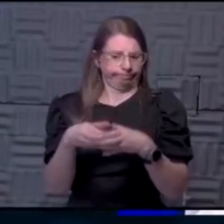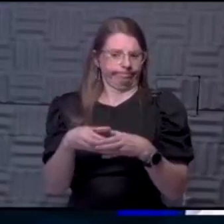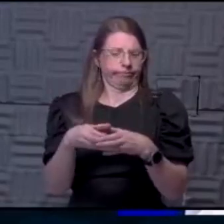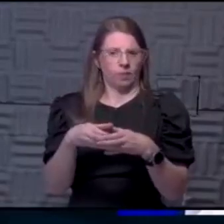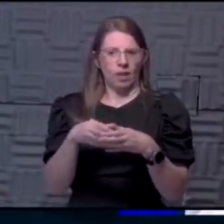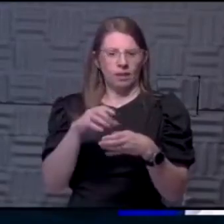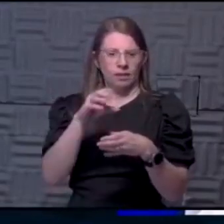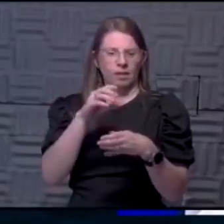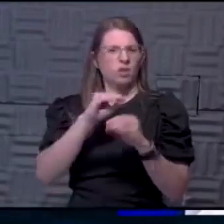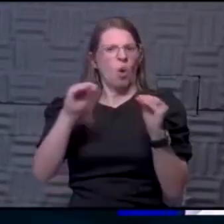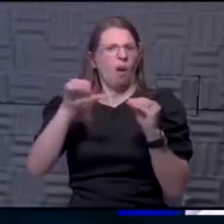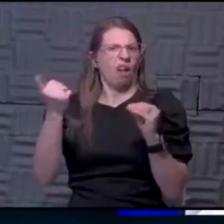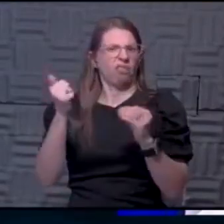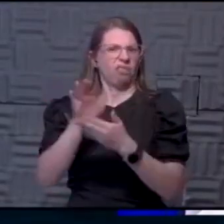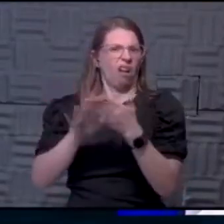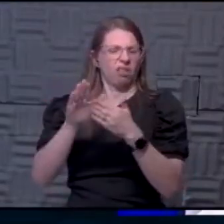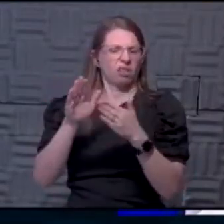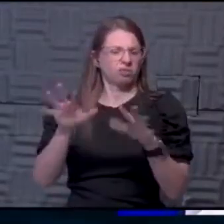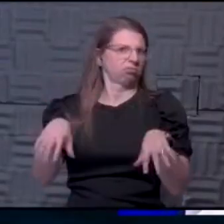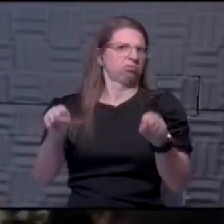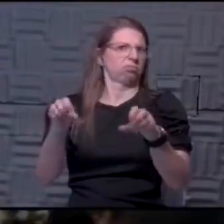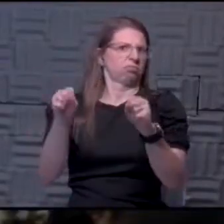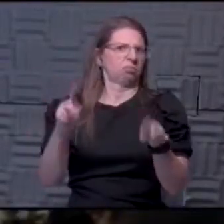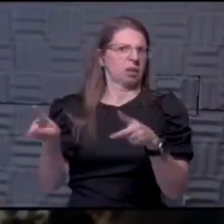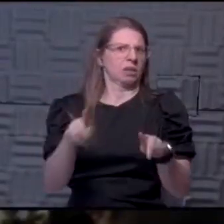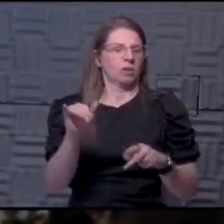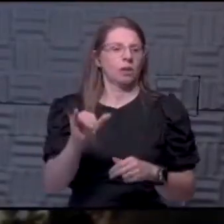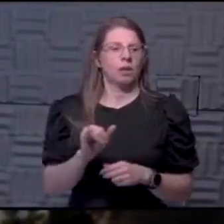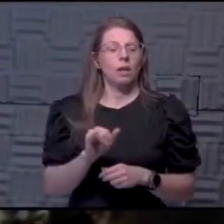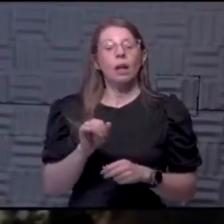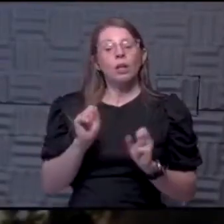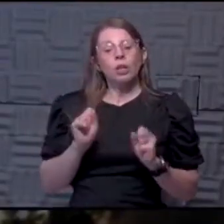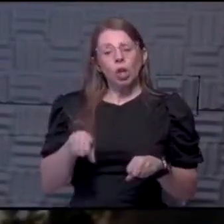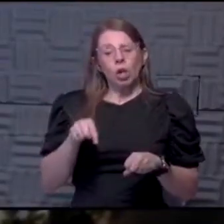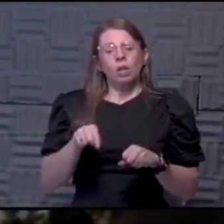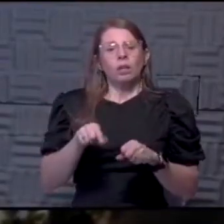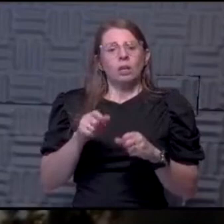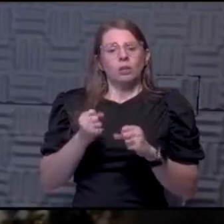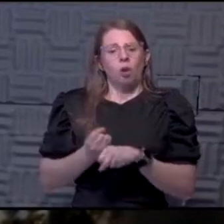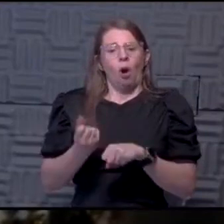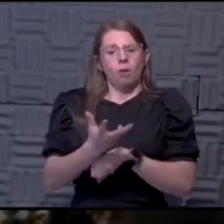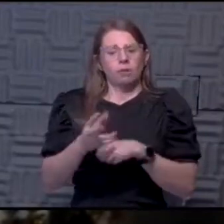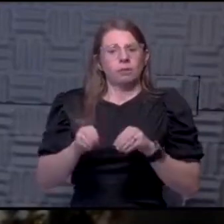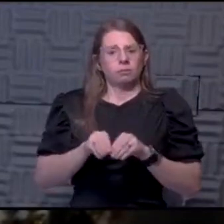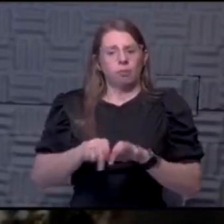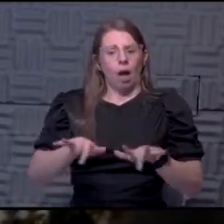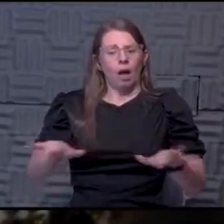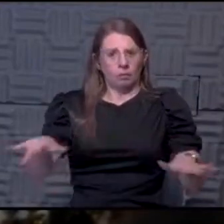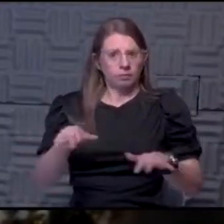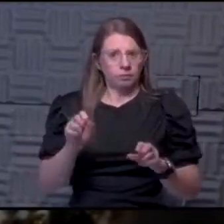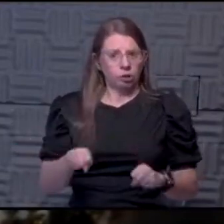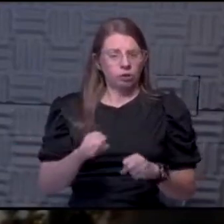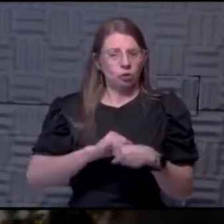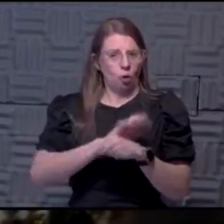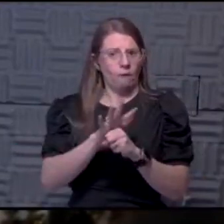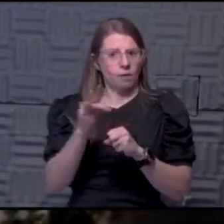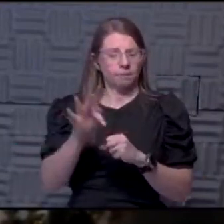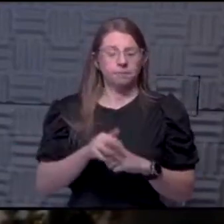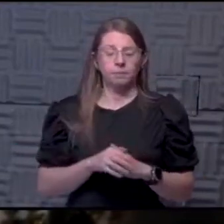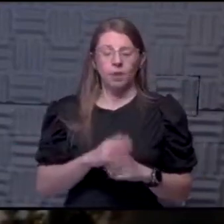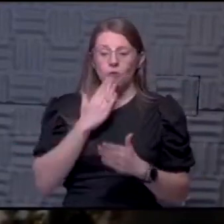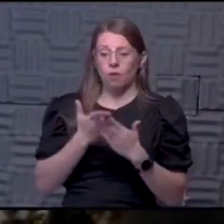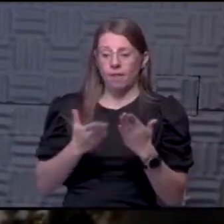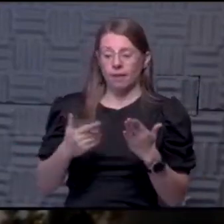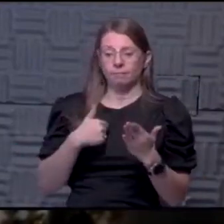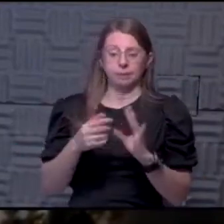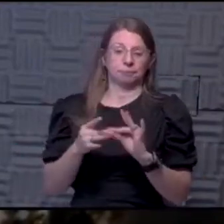be a super spreader event, Lee Norman? Oh, it absolutely could be. The only good thing I can say about it is that